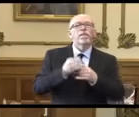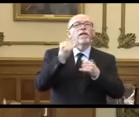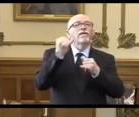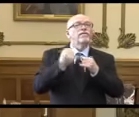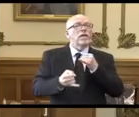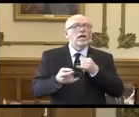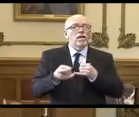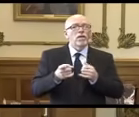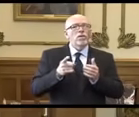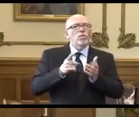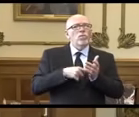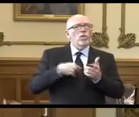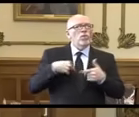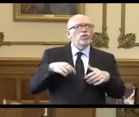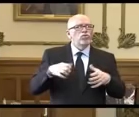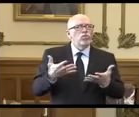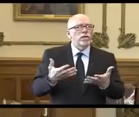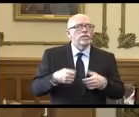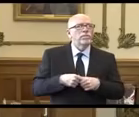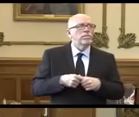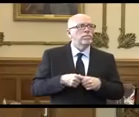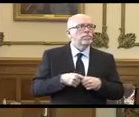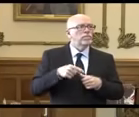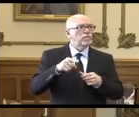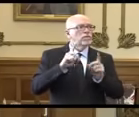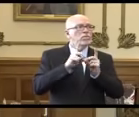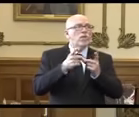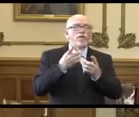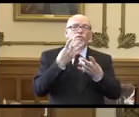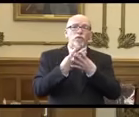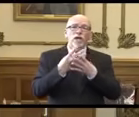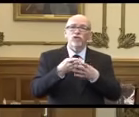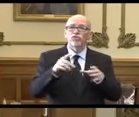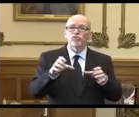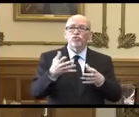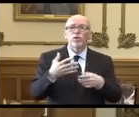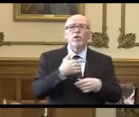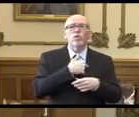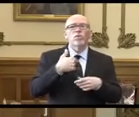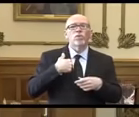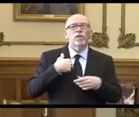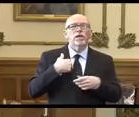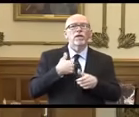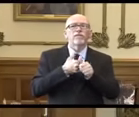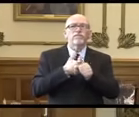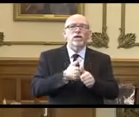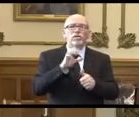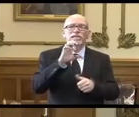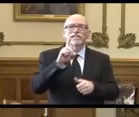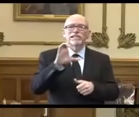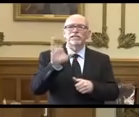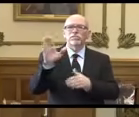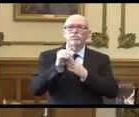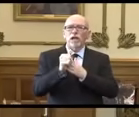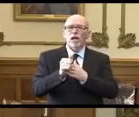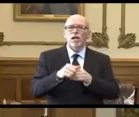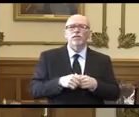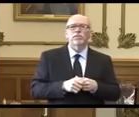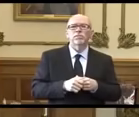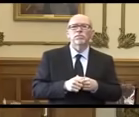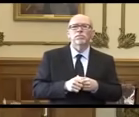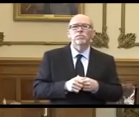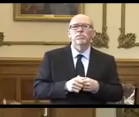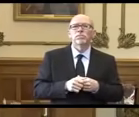Justin, what are we doing? So what the Department of Correction is doing is we are following CDC guidelines,